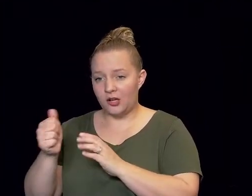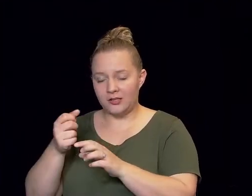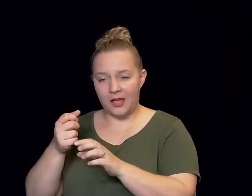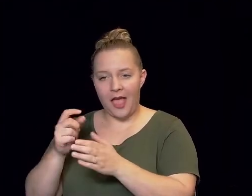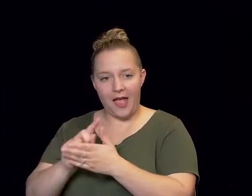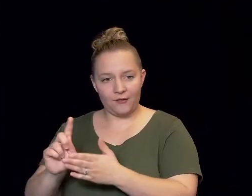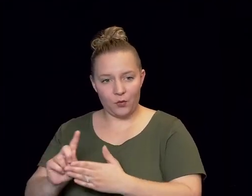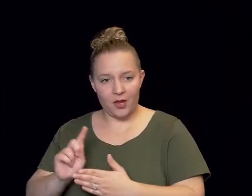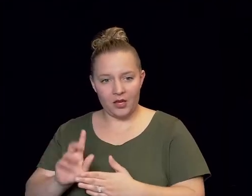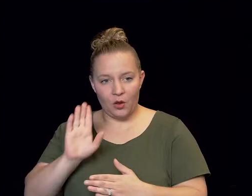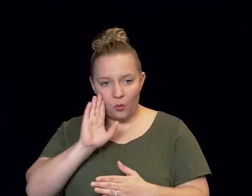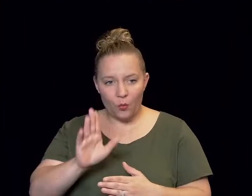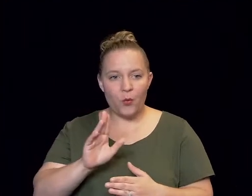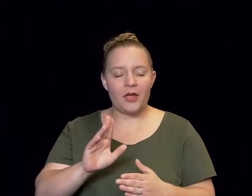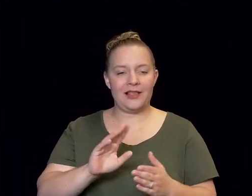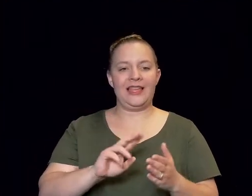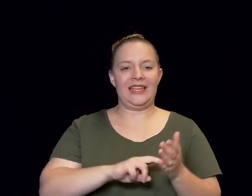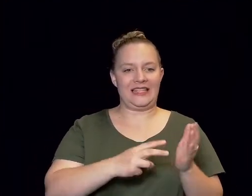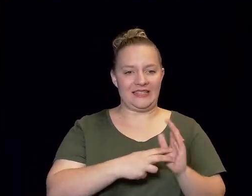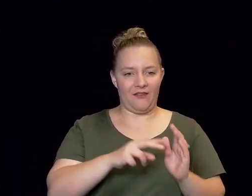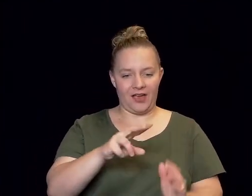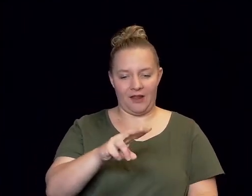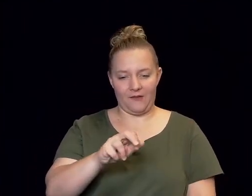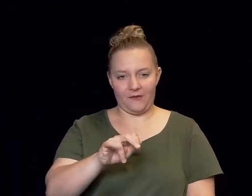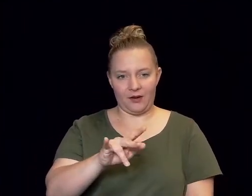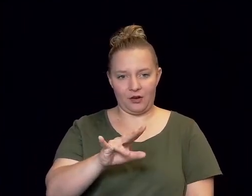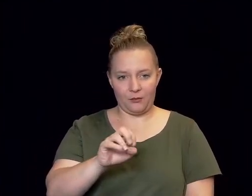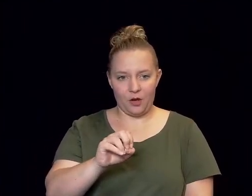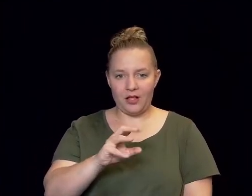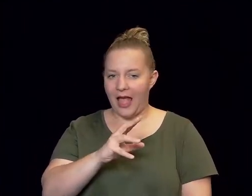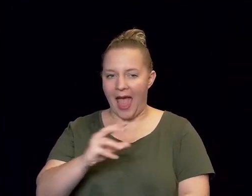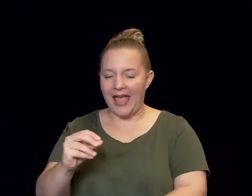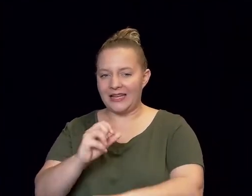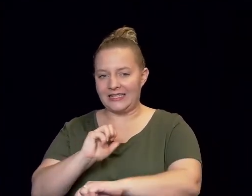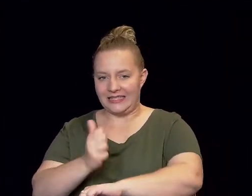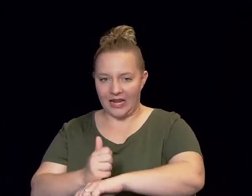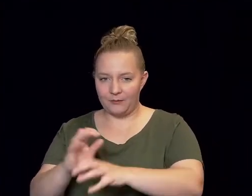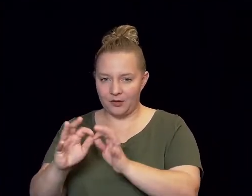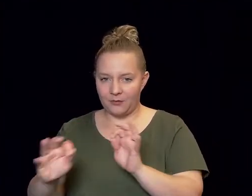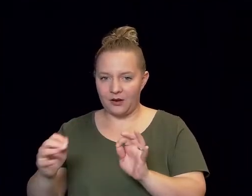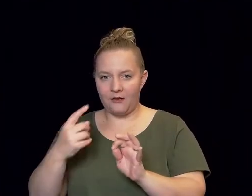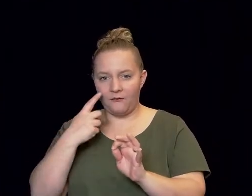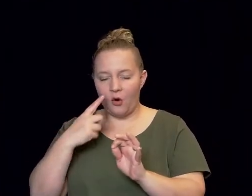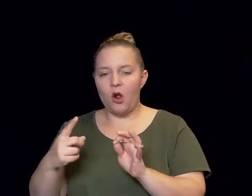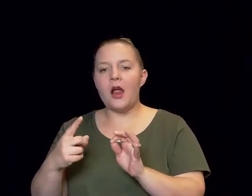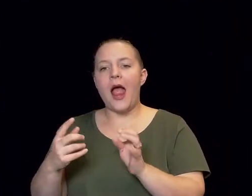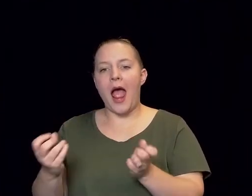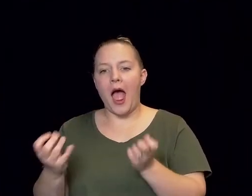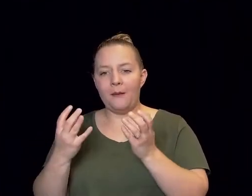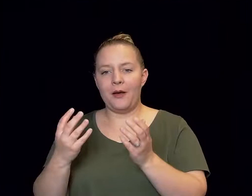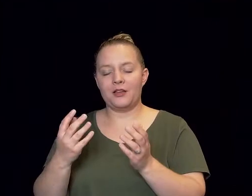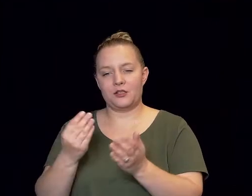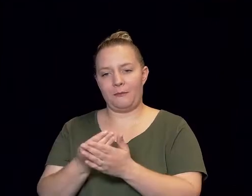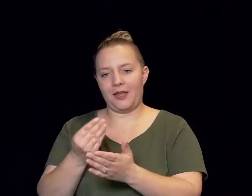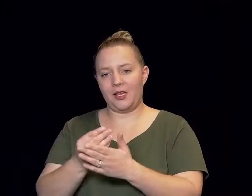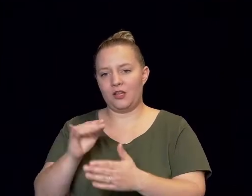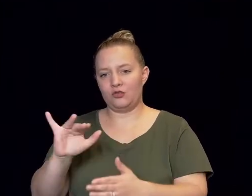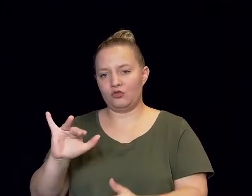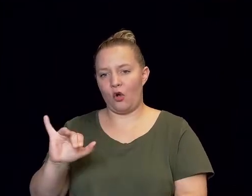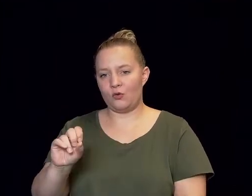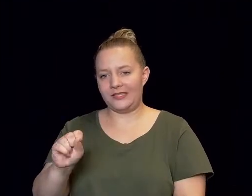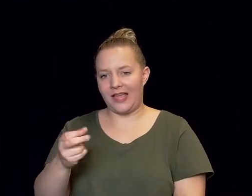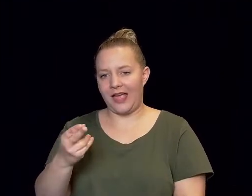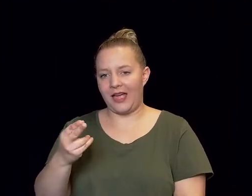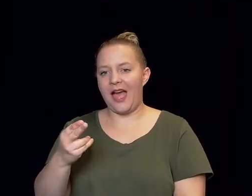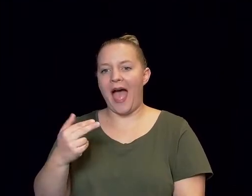define a variable and set up an expression to find how much money Josiah has for any number of weeks. So for 2 weeks or 7 weeks or 12 weeks, I want to set up